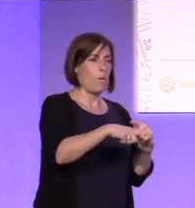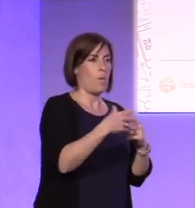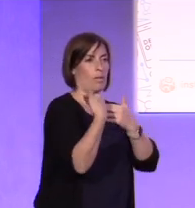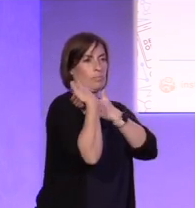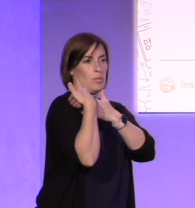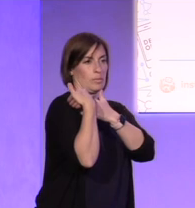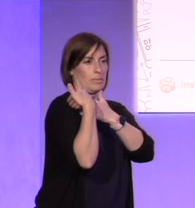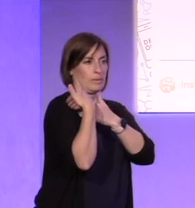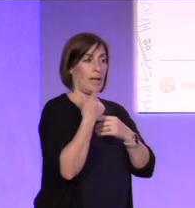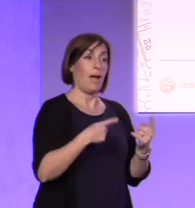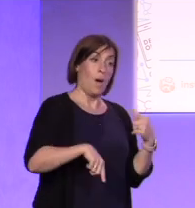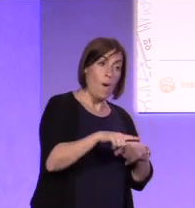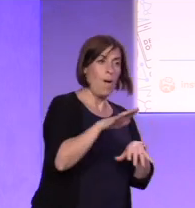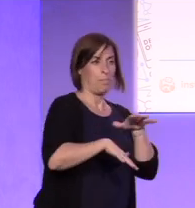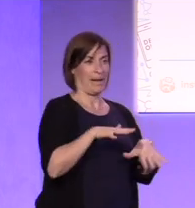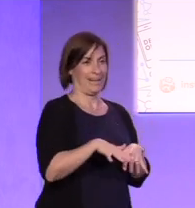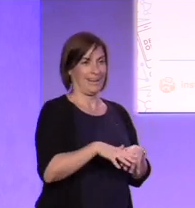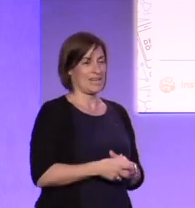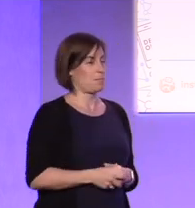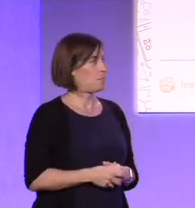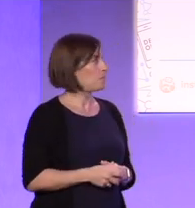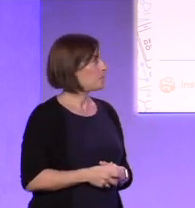everybody panics.